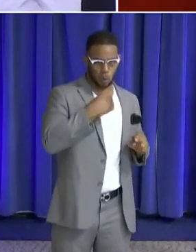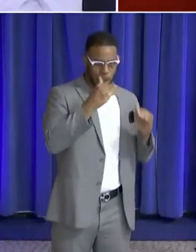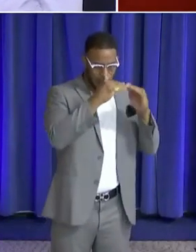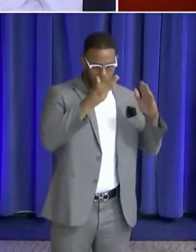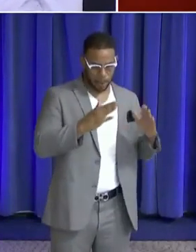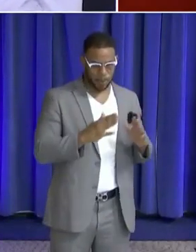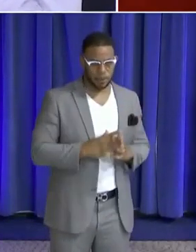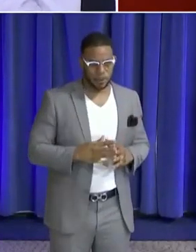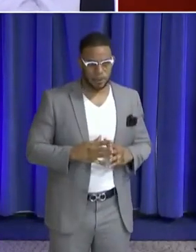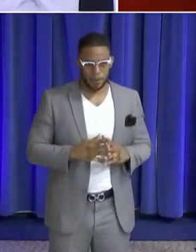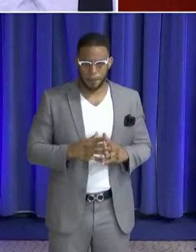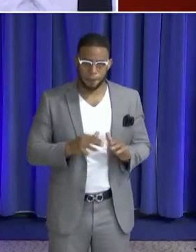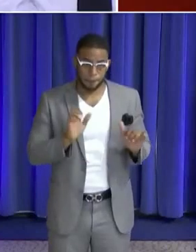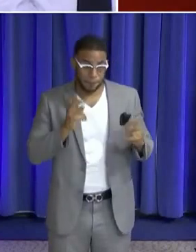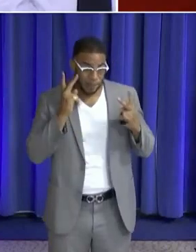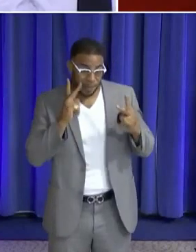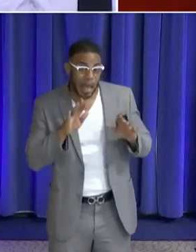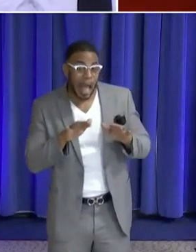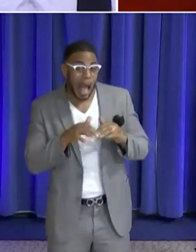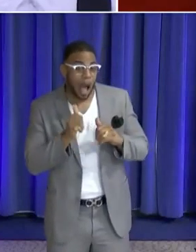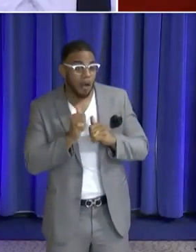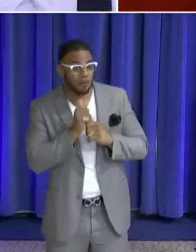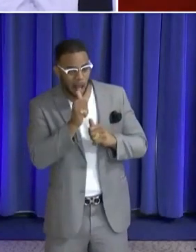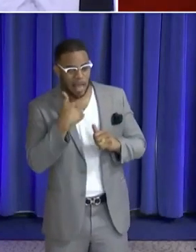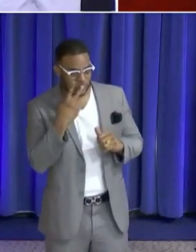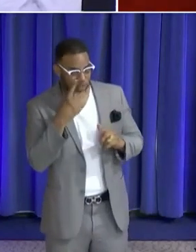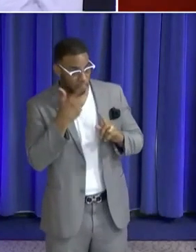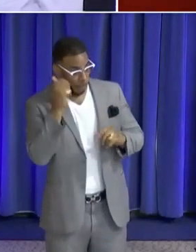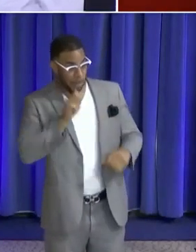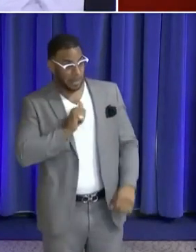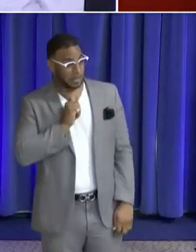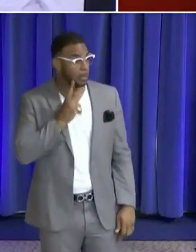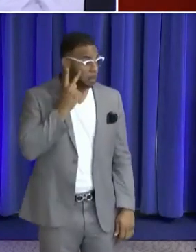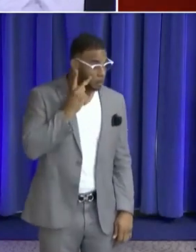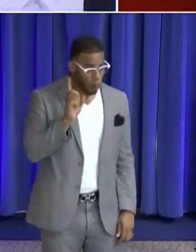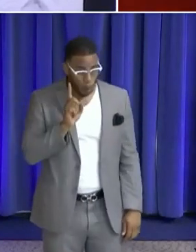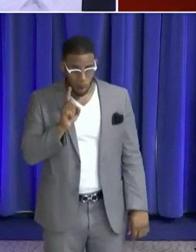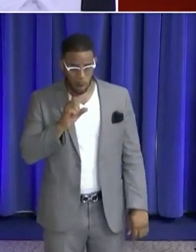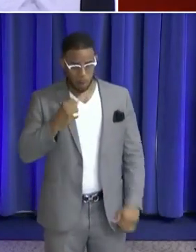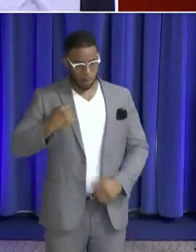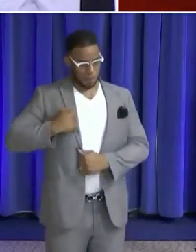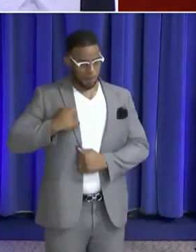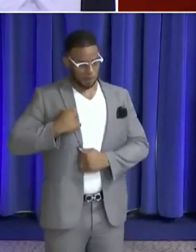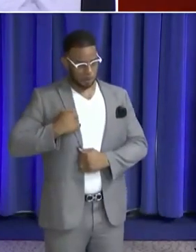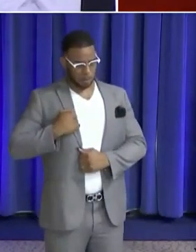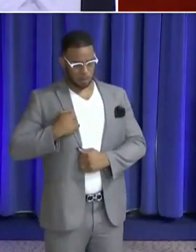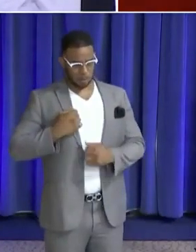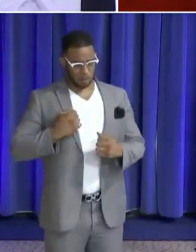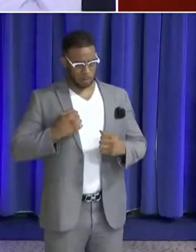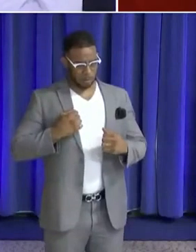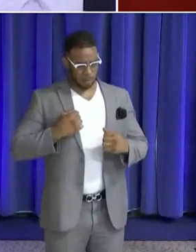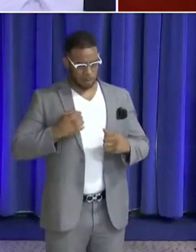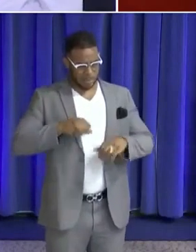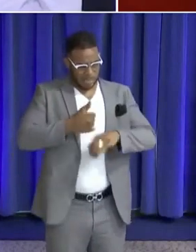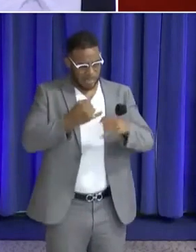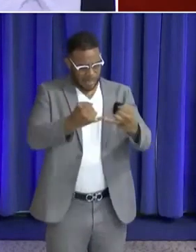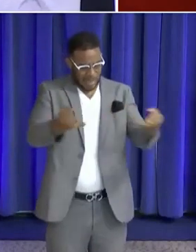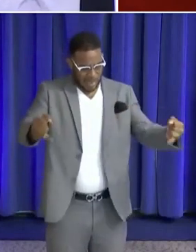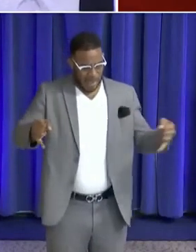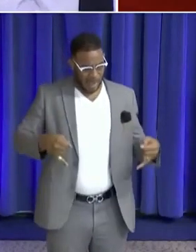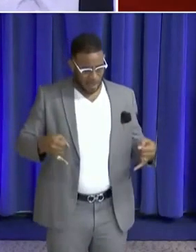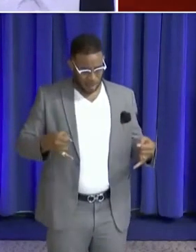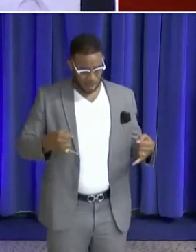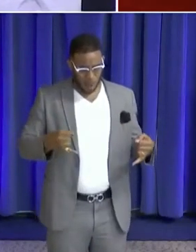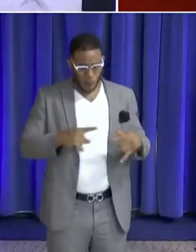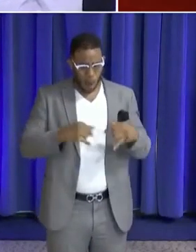House and could see how far, I could see for myself how far that line had come